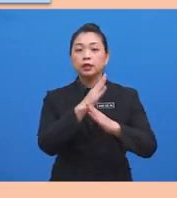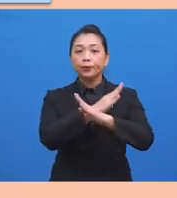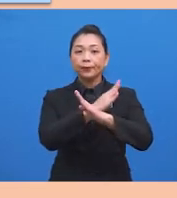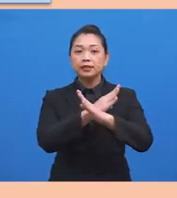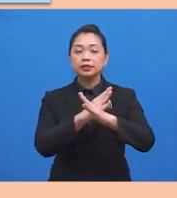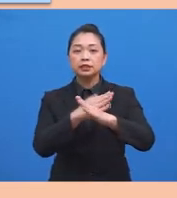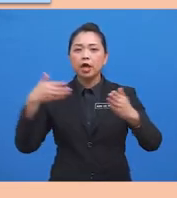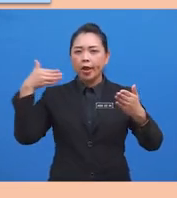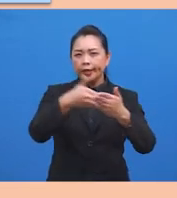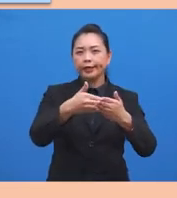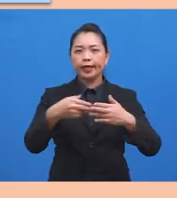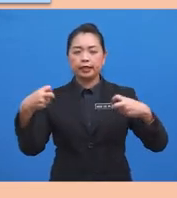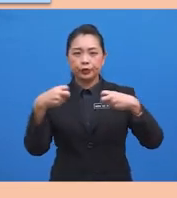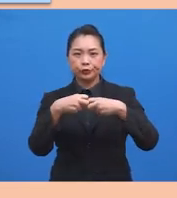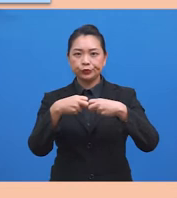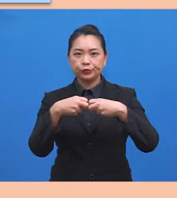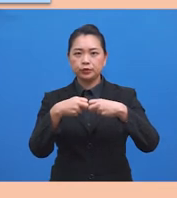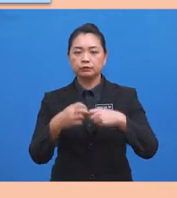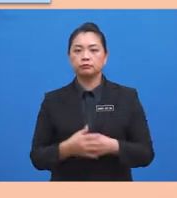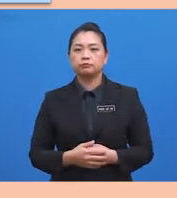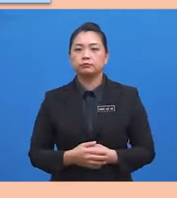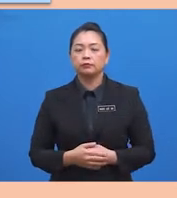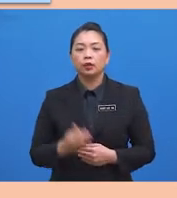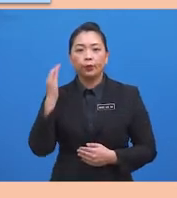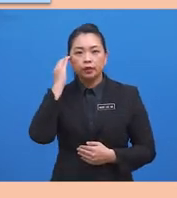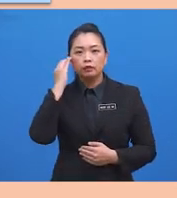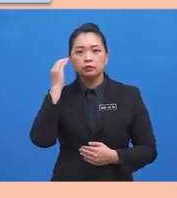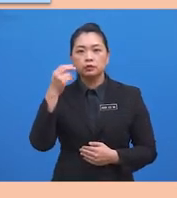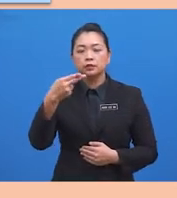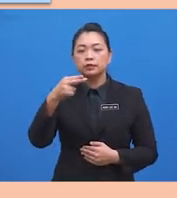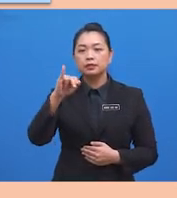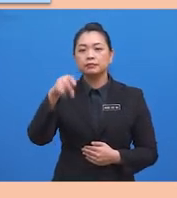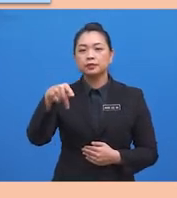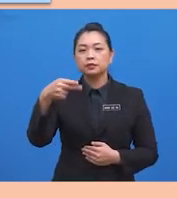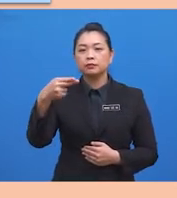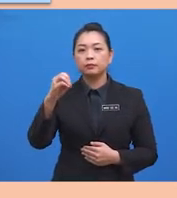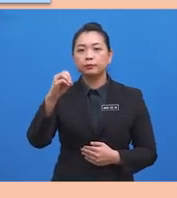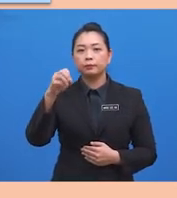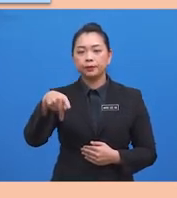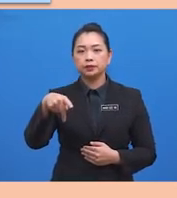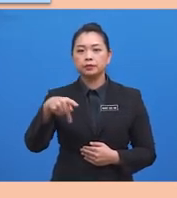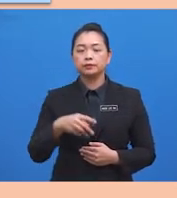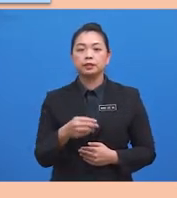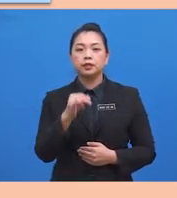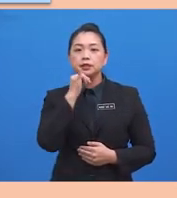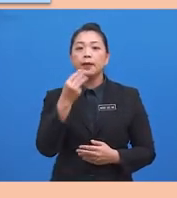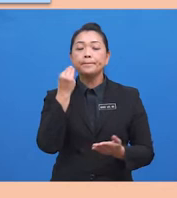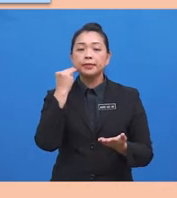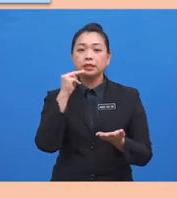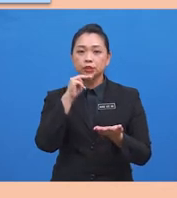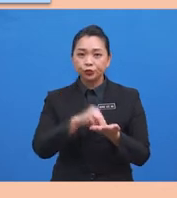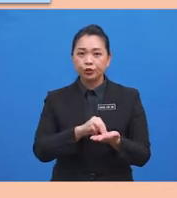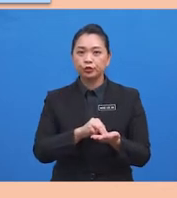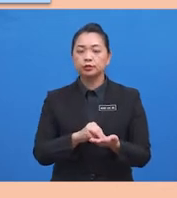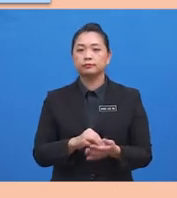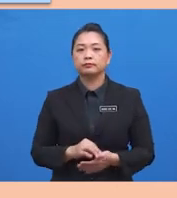issues, rap about issues, we know that hip-hop communicates some kind of a message. Hence,